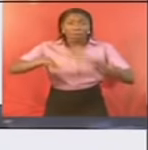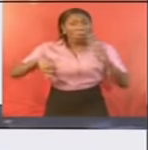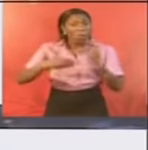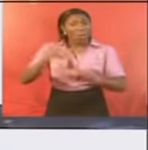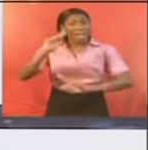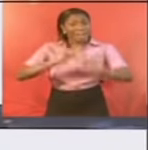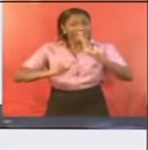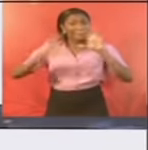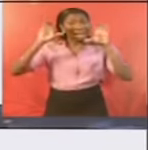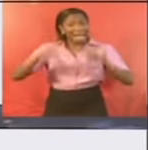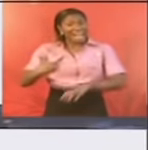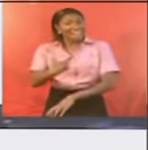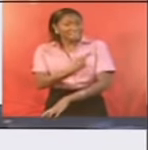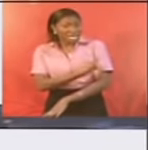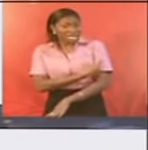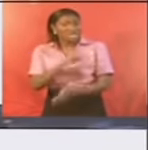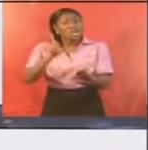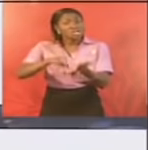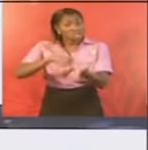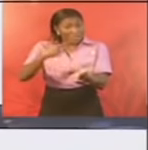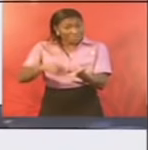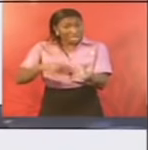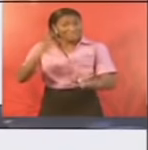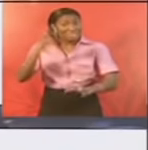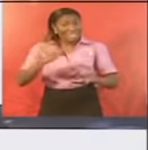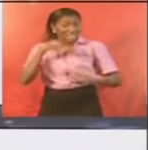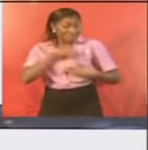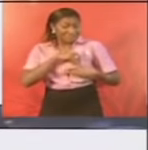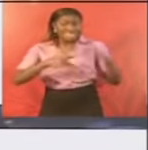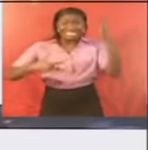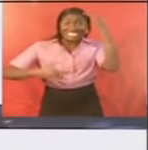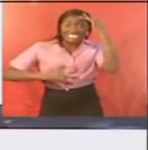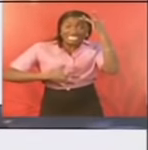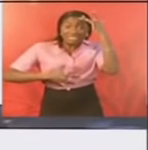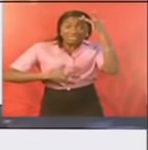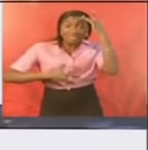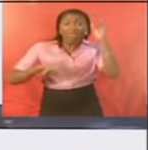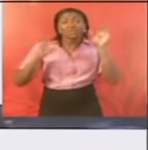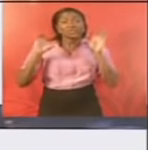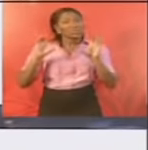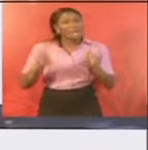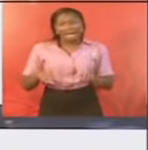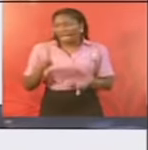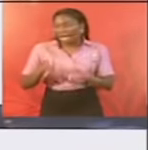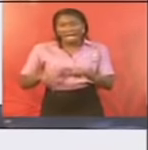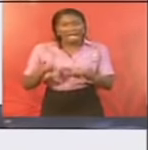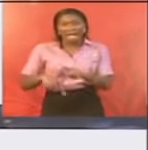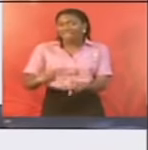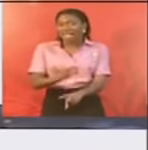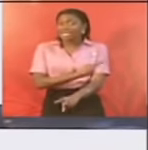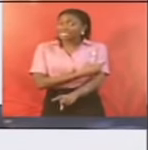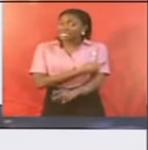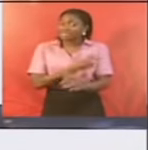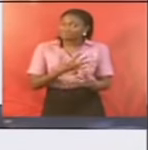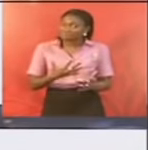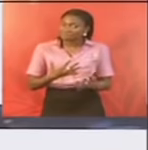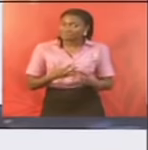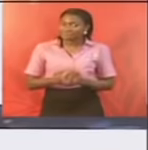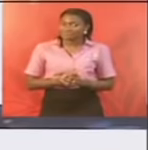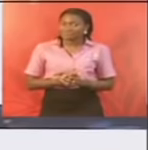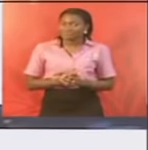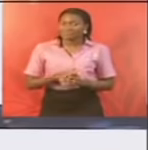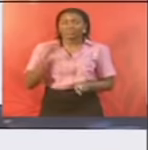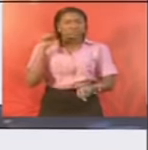vaccine. It depends on person's particular disease condition or immunogenicity. So a doctor may